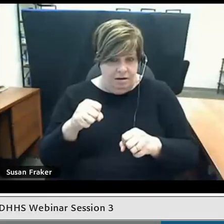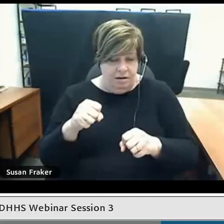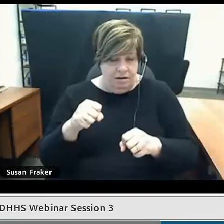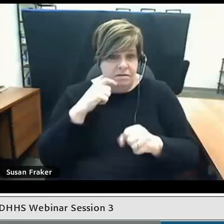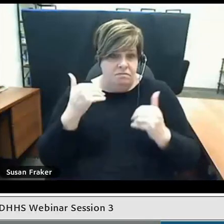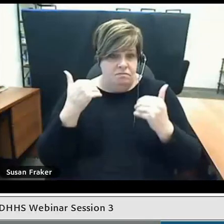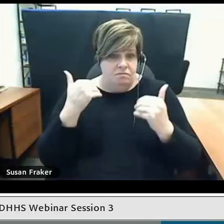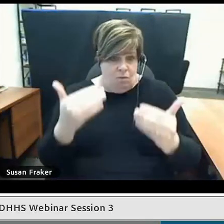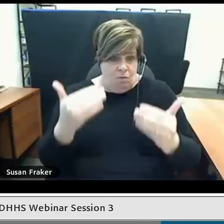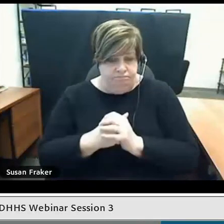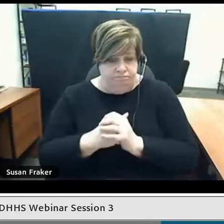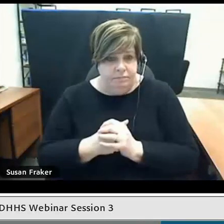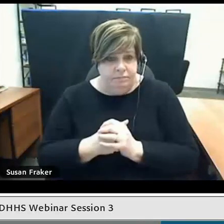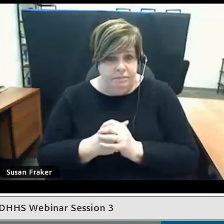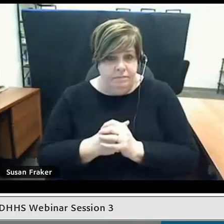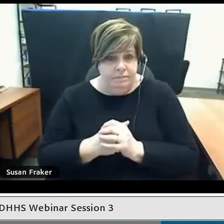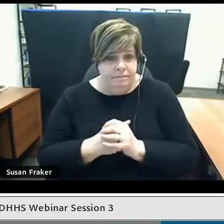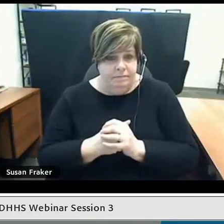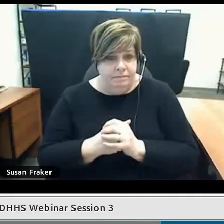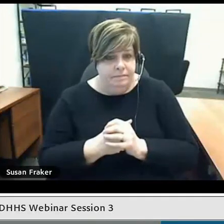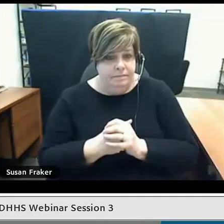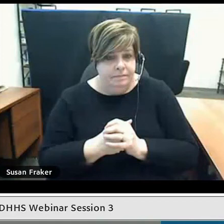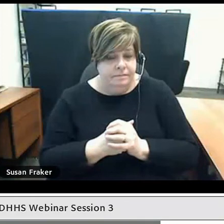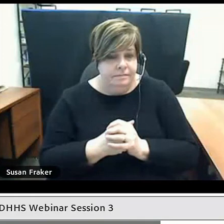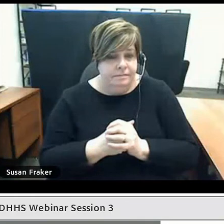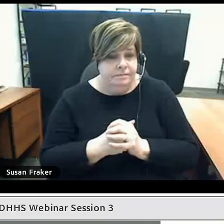you. Yep.